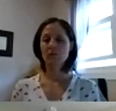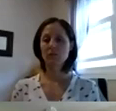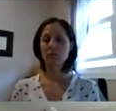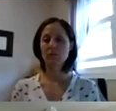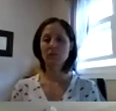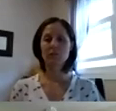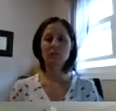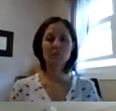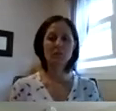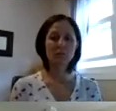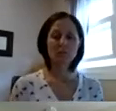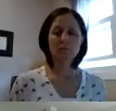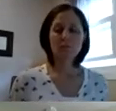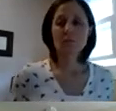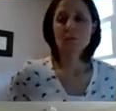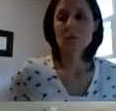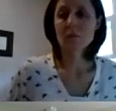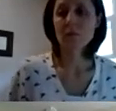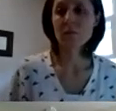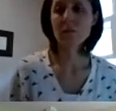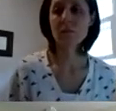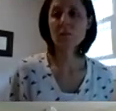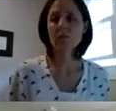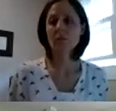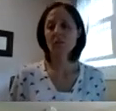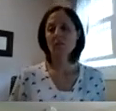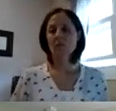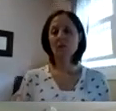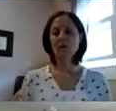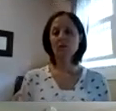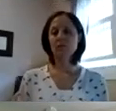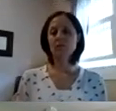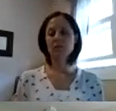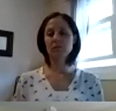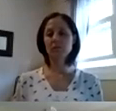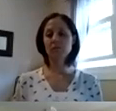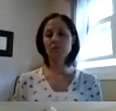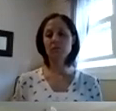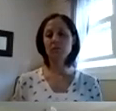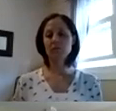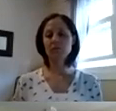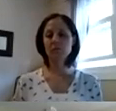I'm not entirely certain about this, but are the artist accommodations and travels, is this a part of the